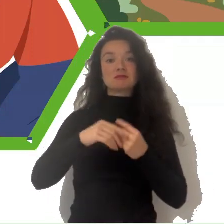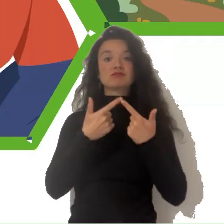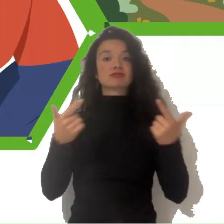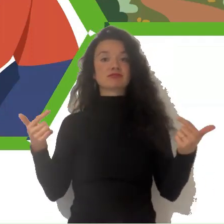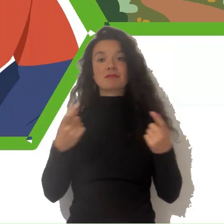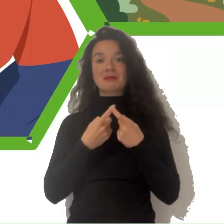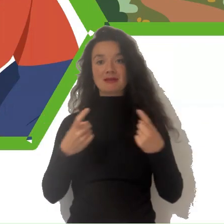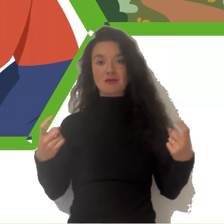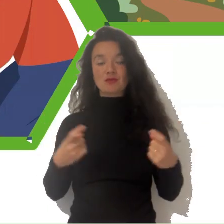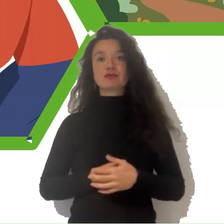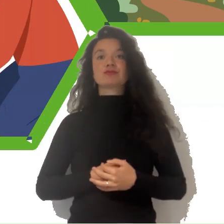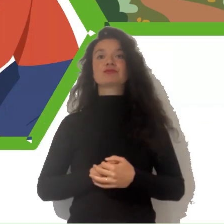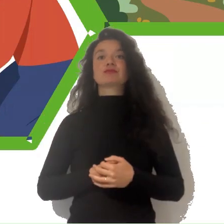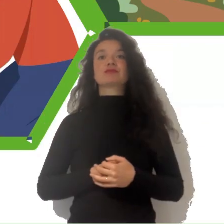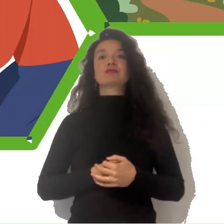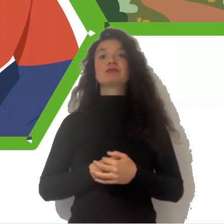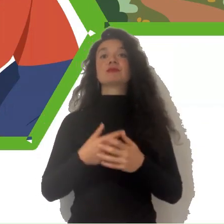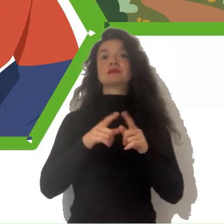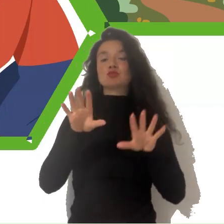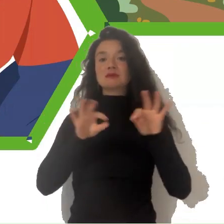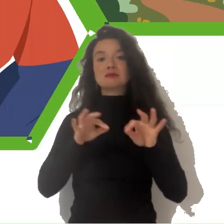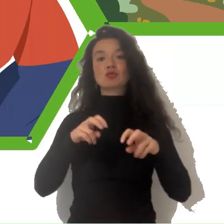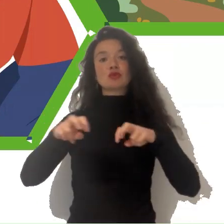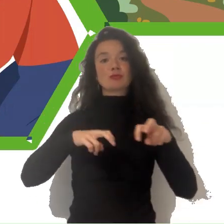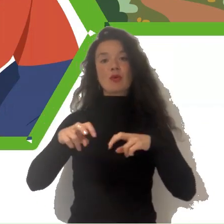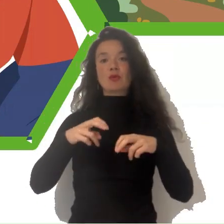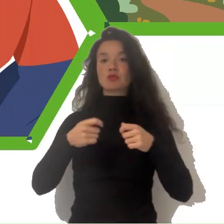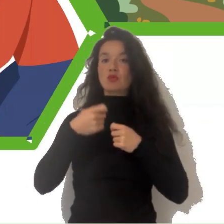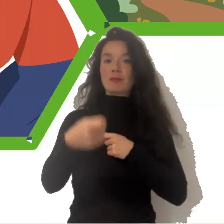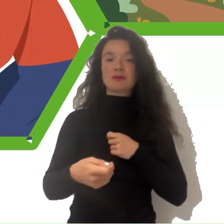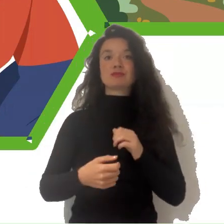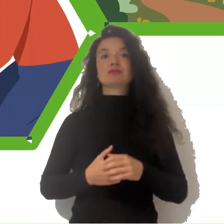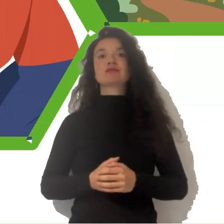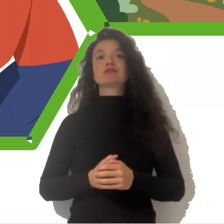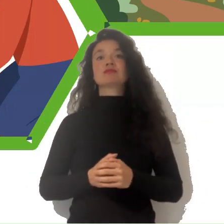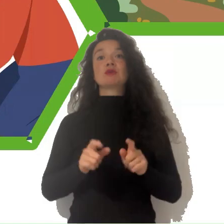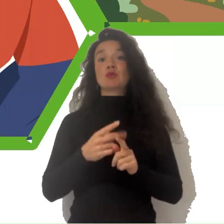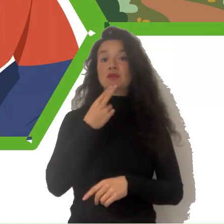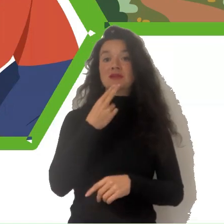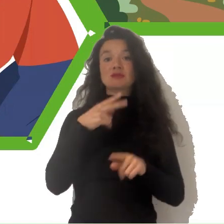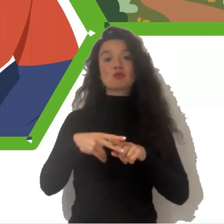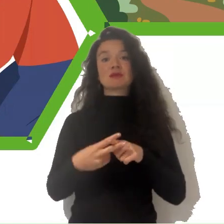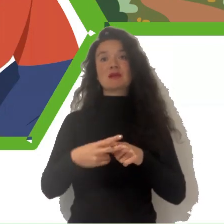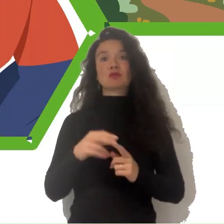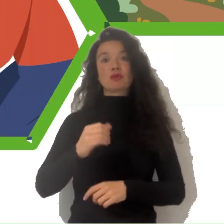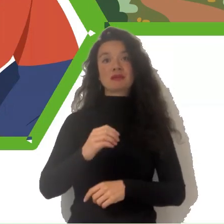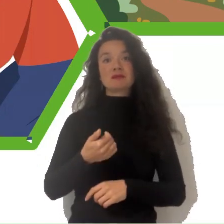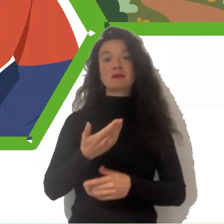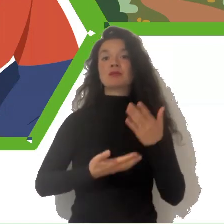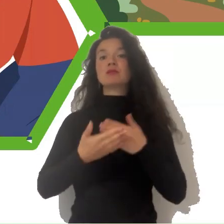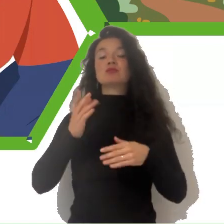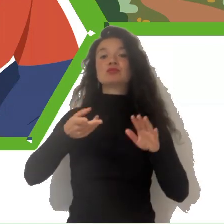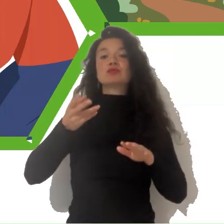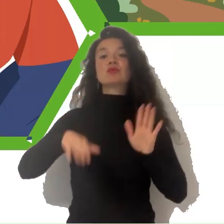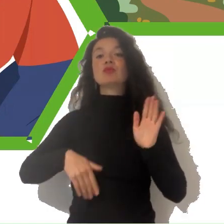here as well. So as we said, green skills include both actions and value